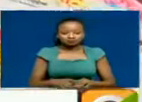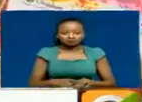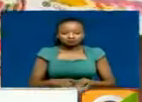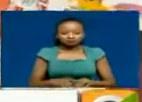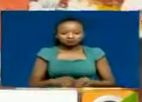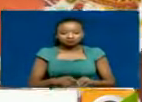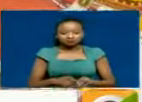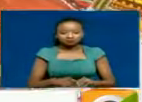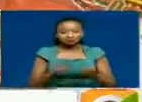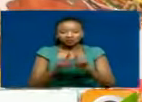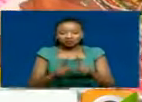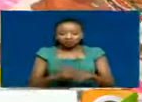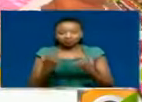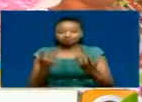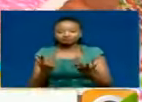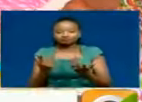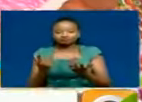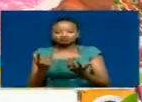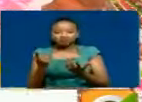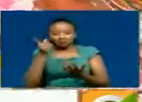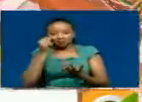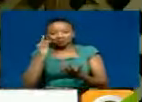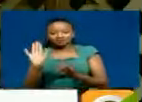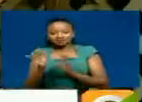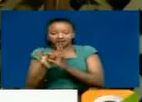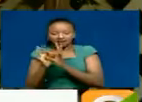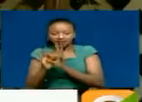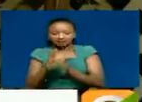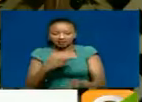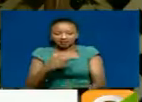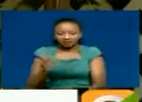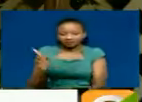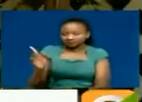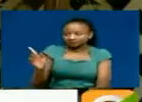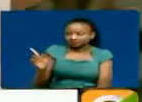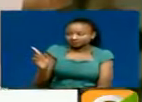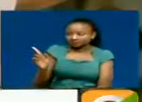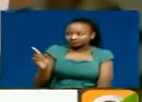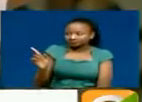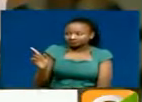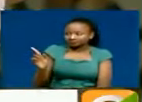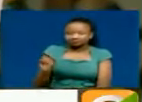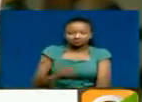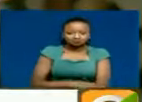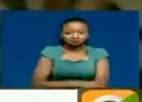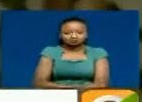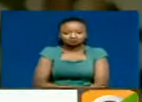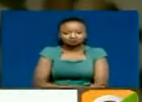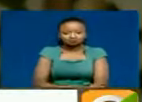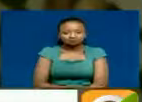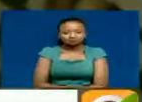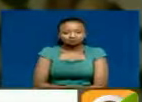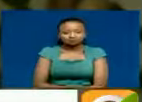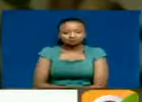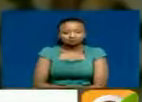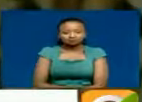have to present our Swahili sisters and brothers. So I have this illustration of me in Swahili as well, and